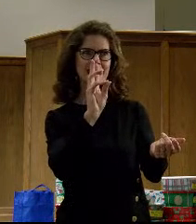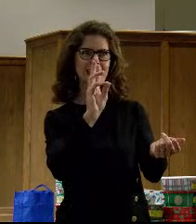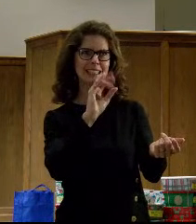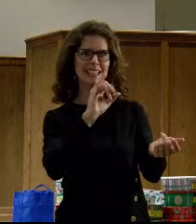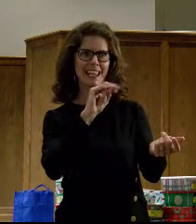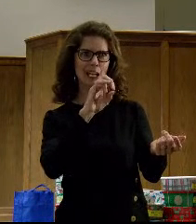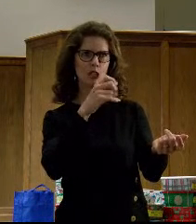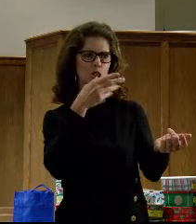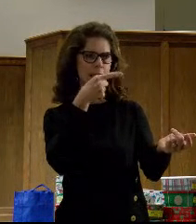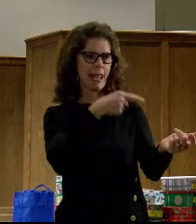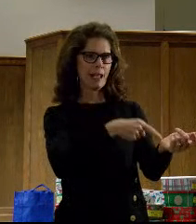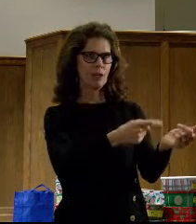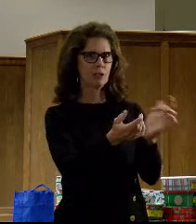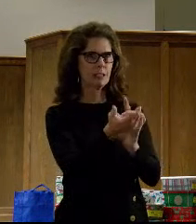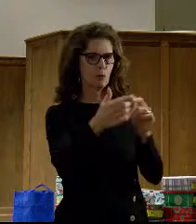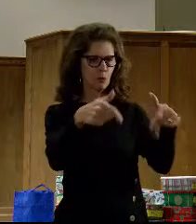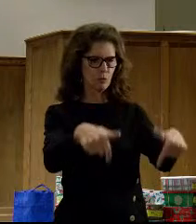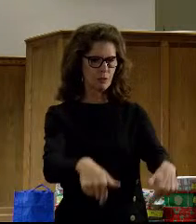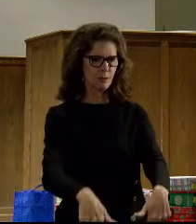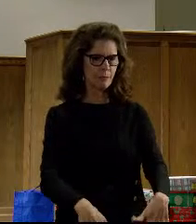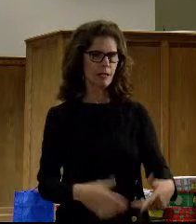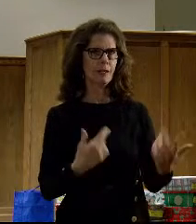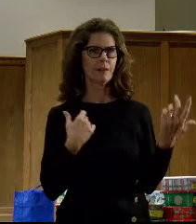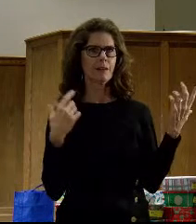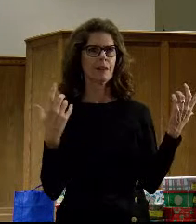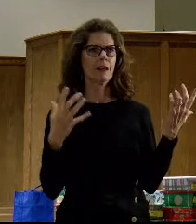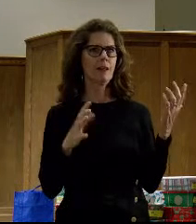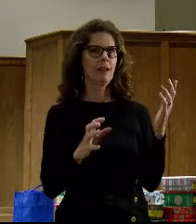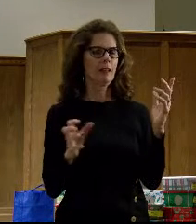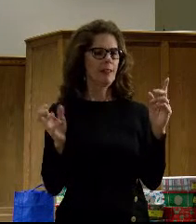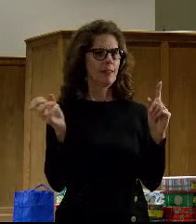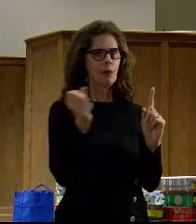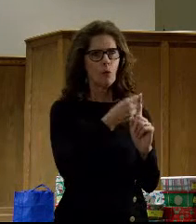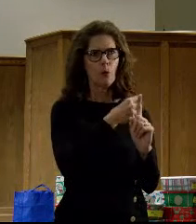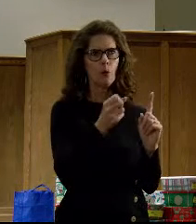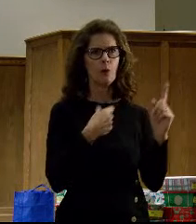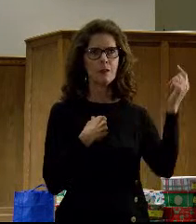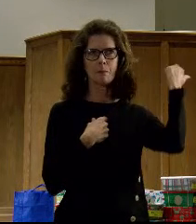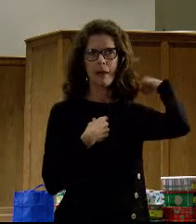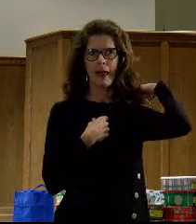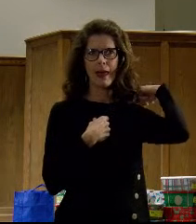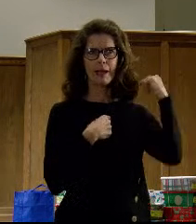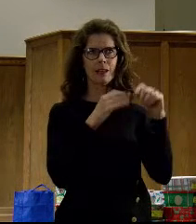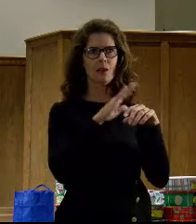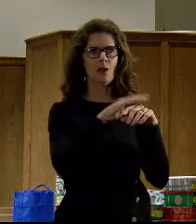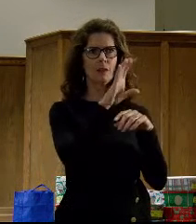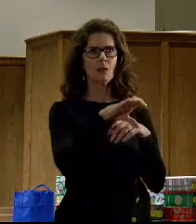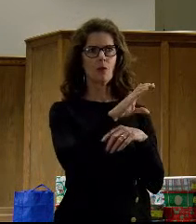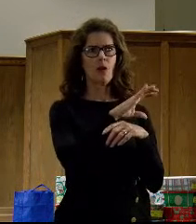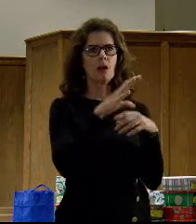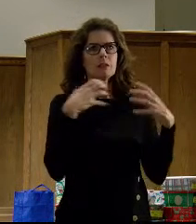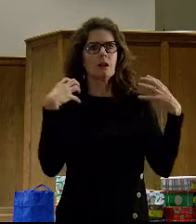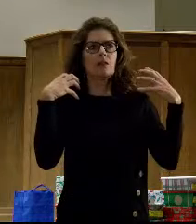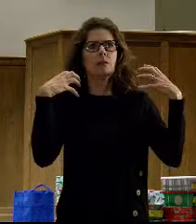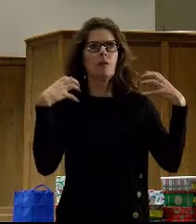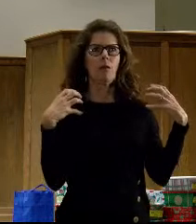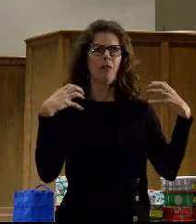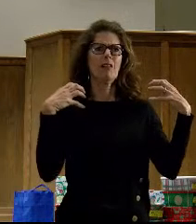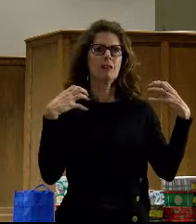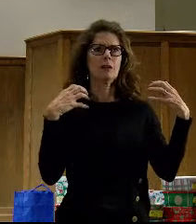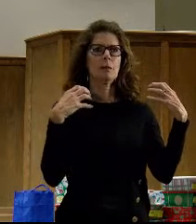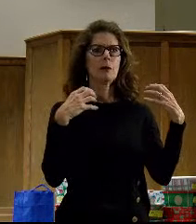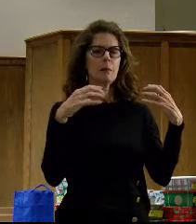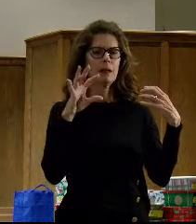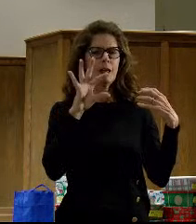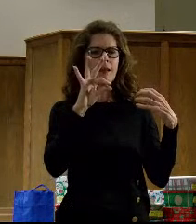back are probably reopening because of the rough wood of the cross. There's probably flies swarming about his